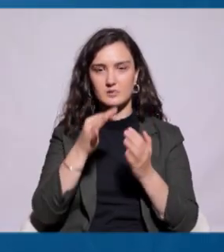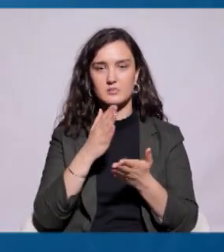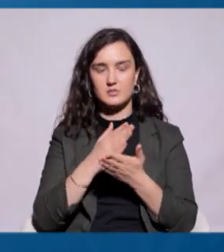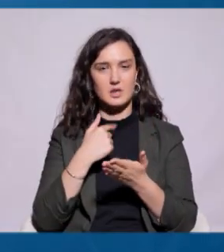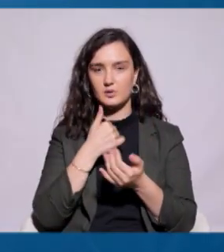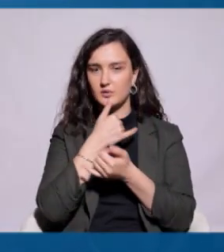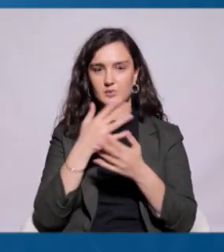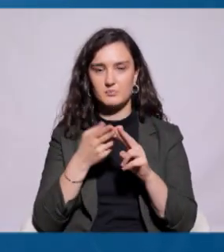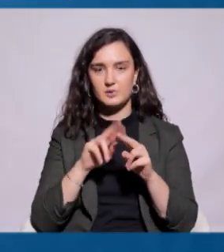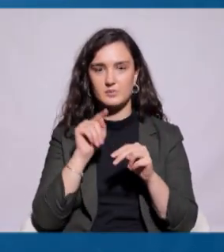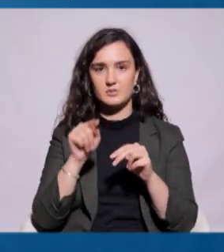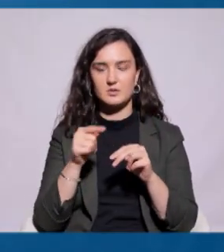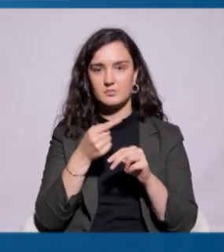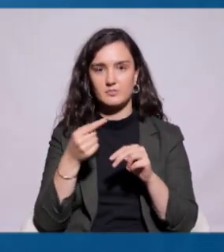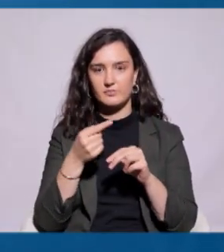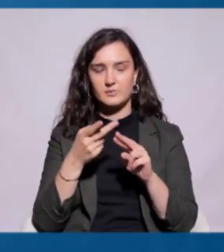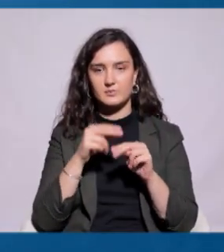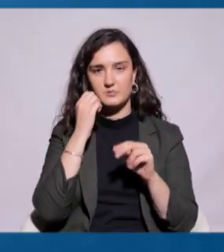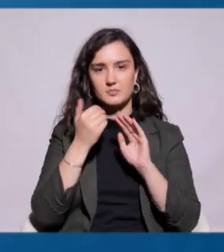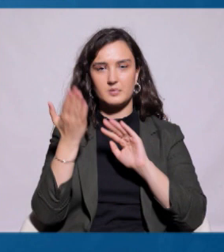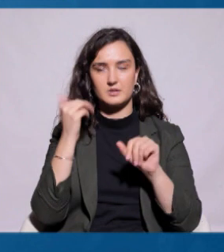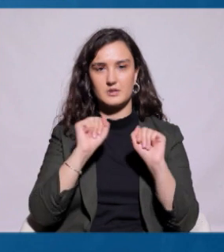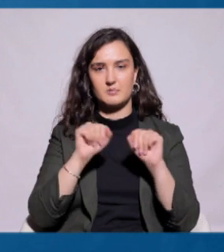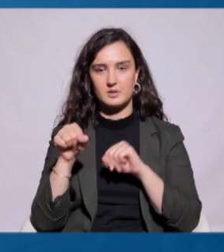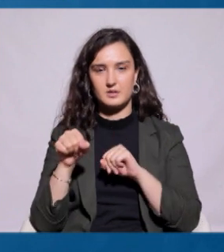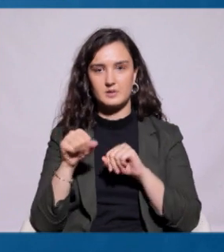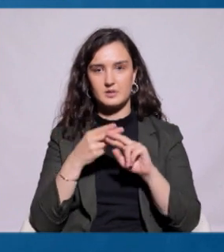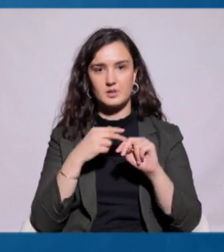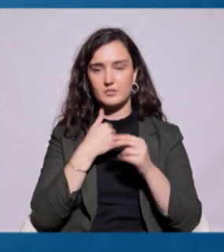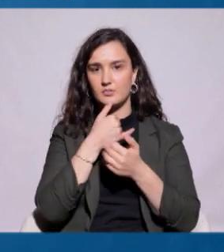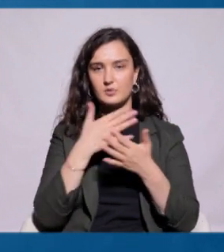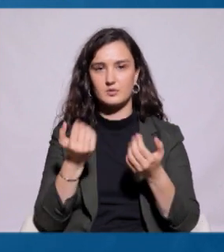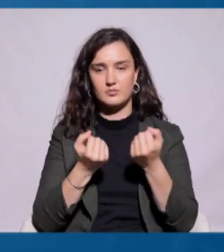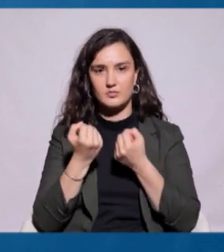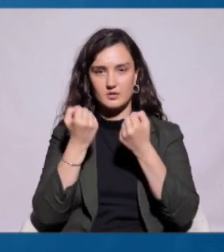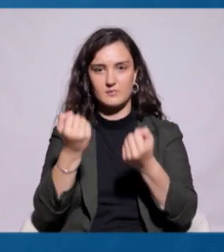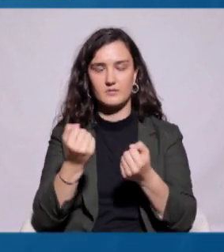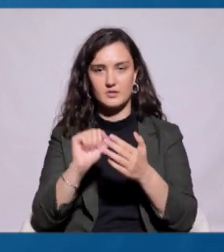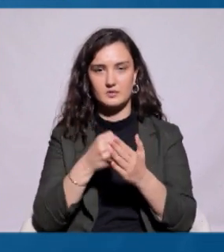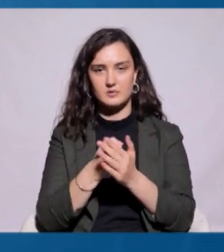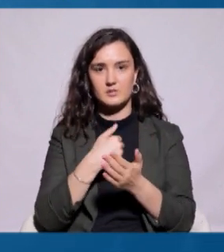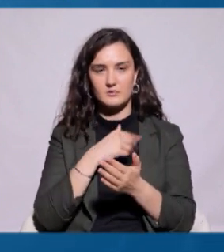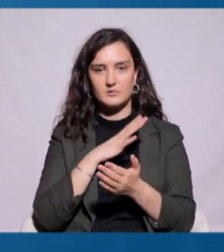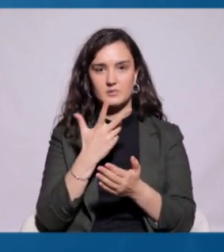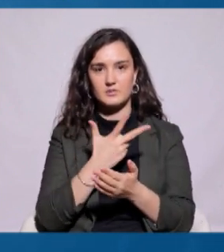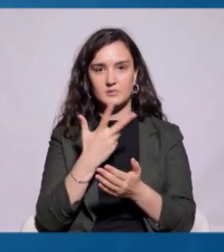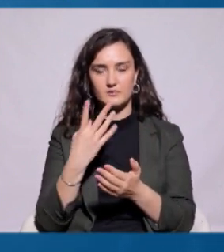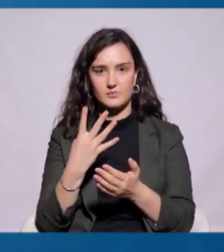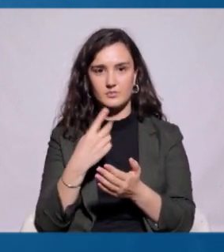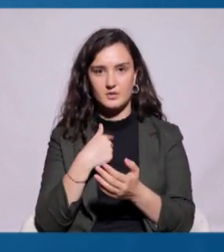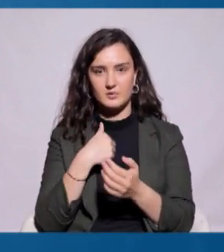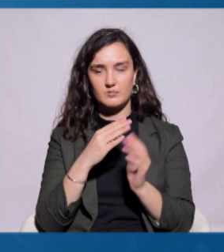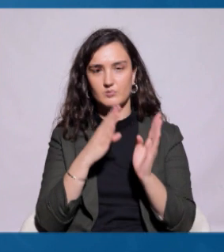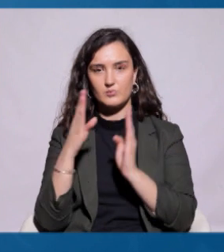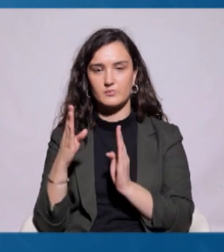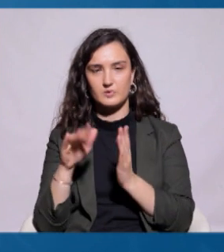I couldn't, because it refers to the past ability. I couldn't drive a car until I was 34, then I